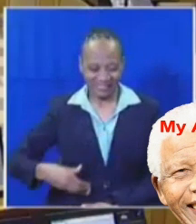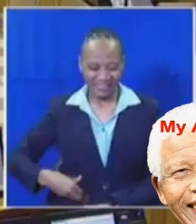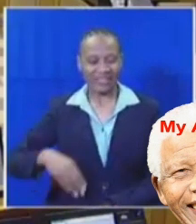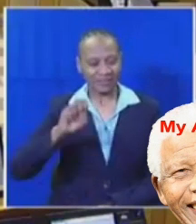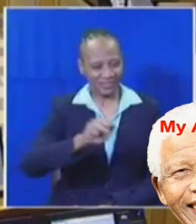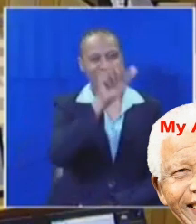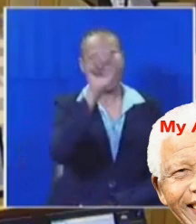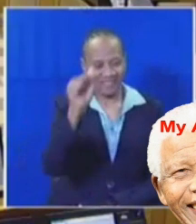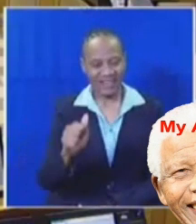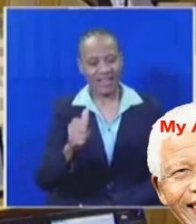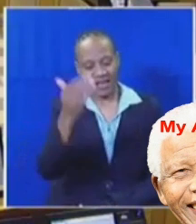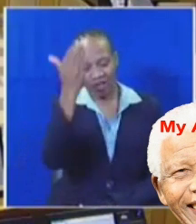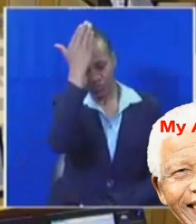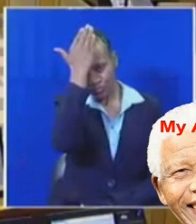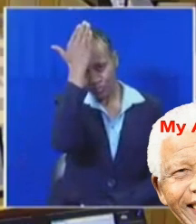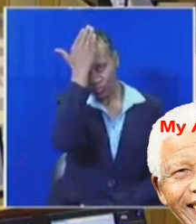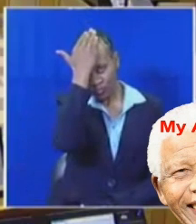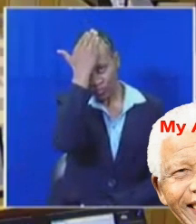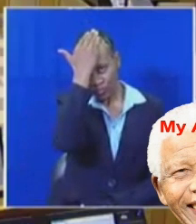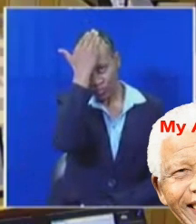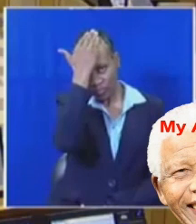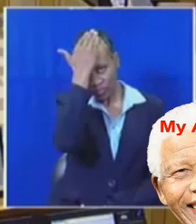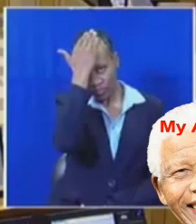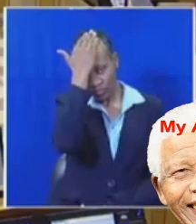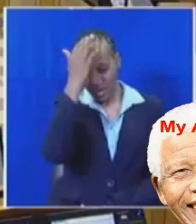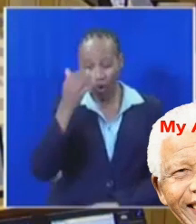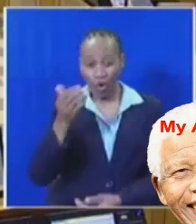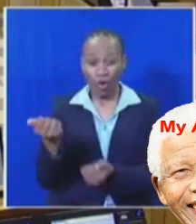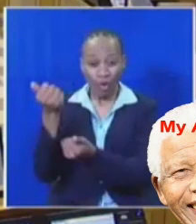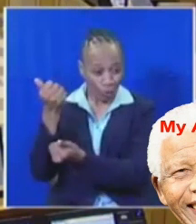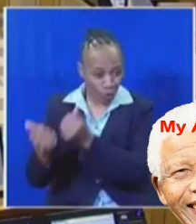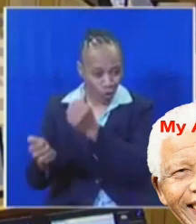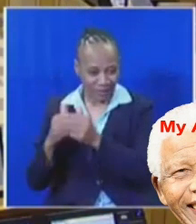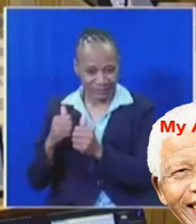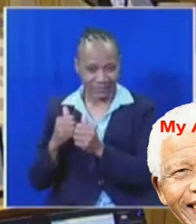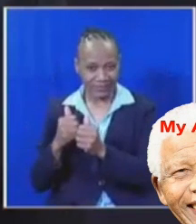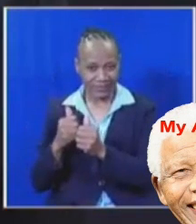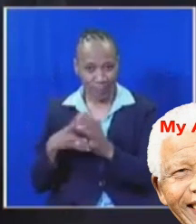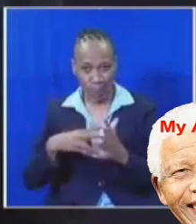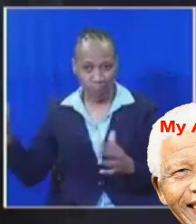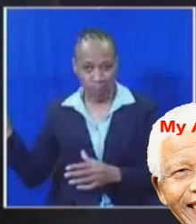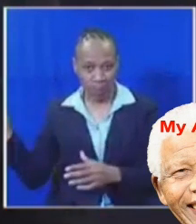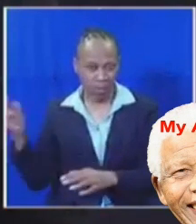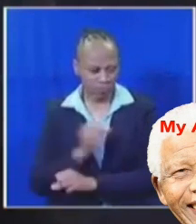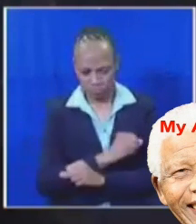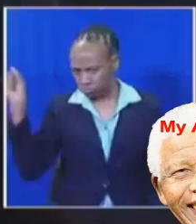South Africa, President Zuma, did not run away from any court of law.